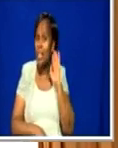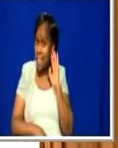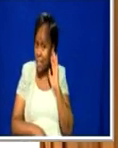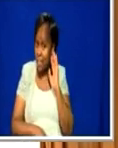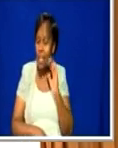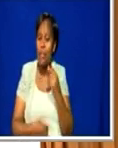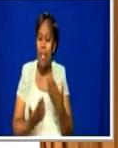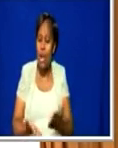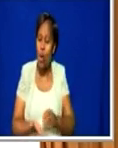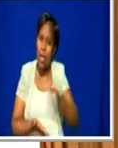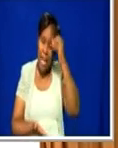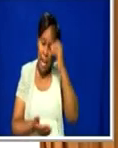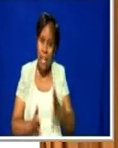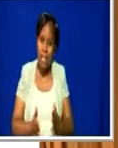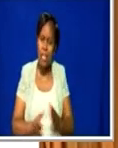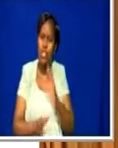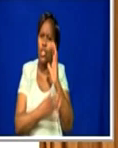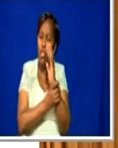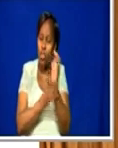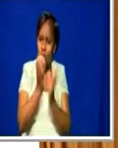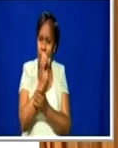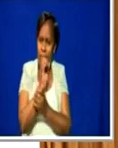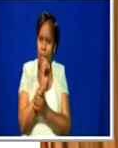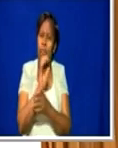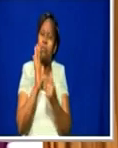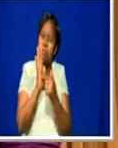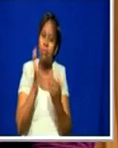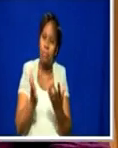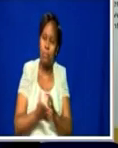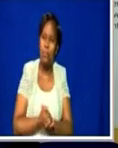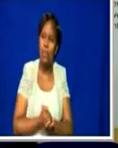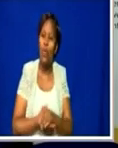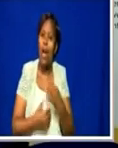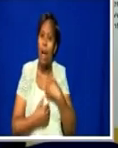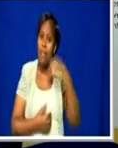here we're learning. It's, of course, geography, the show. Let's go, Mwalimu. So